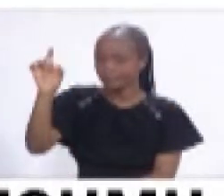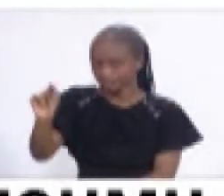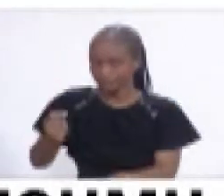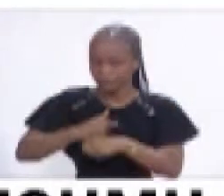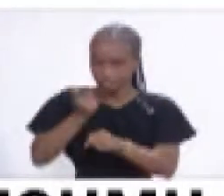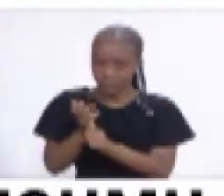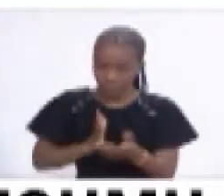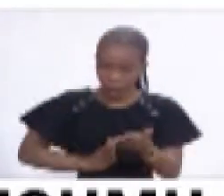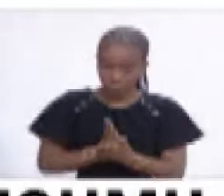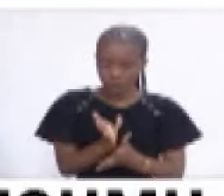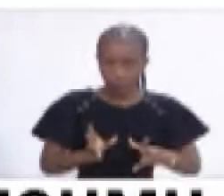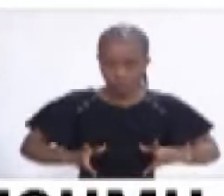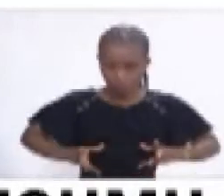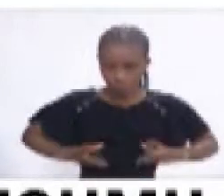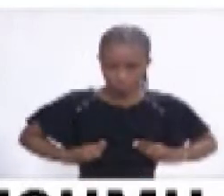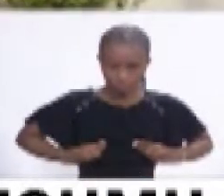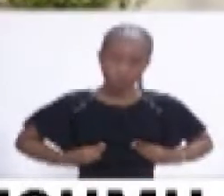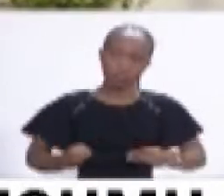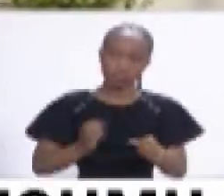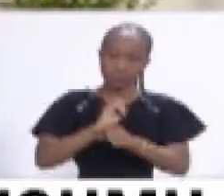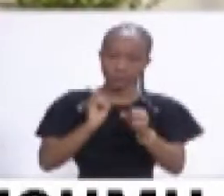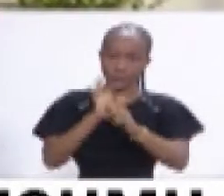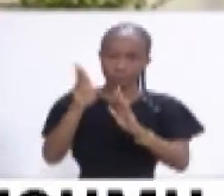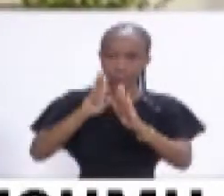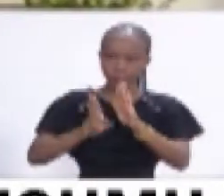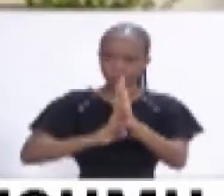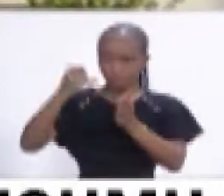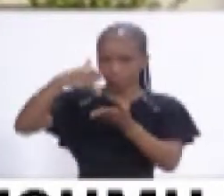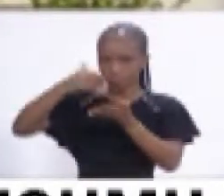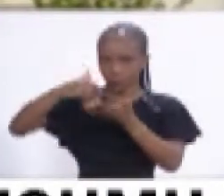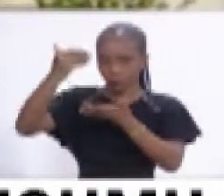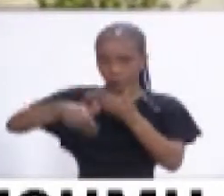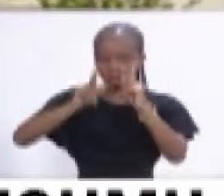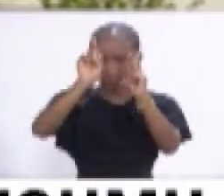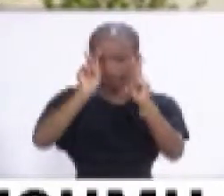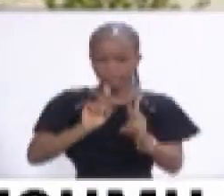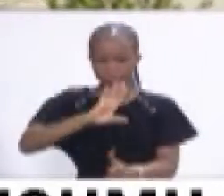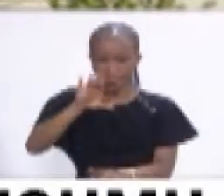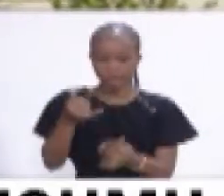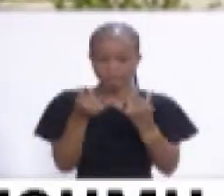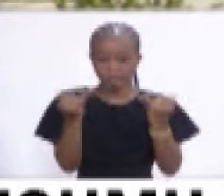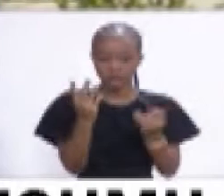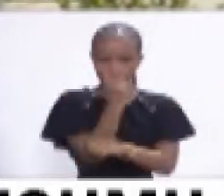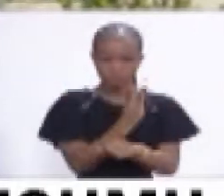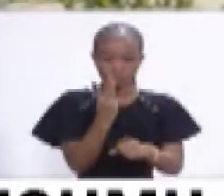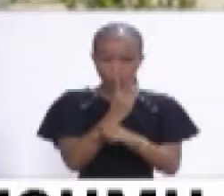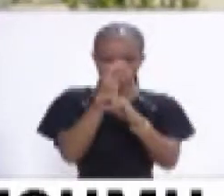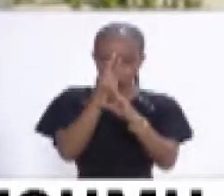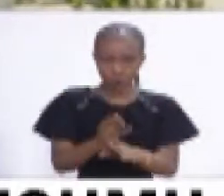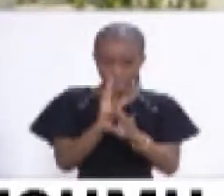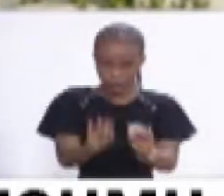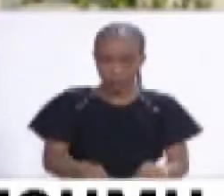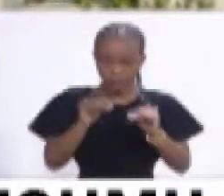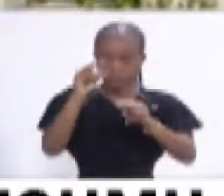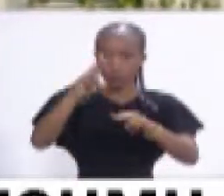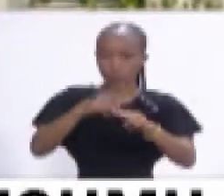the laid-down health protocols. This comes after the Kisumu County Assembly was on Wednesday forced to adjourn its sittings